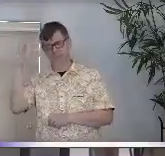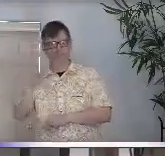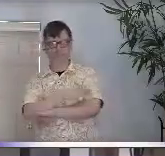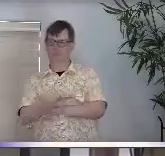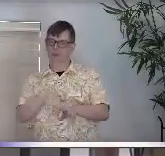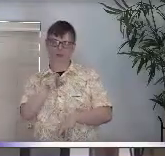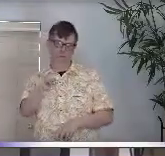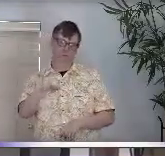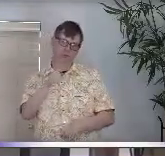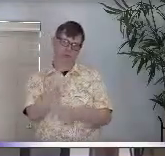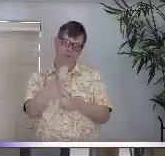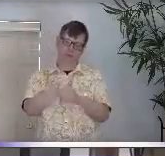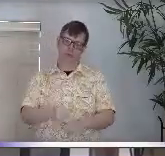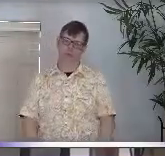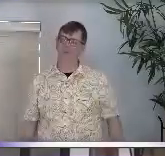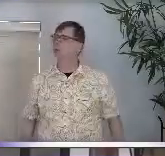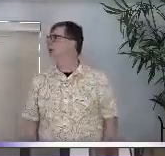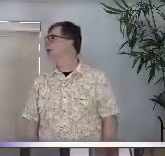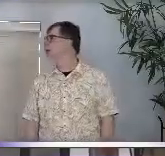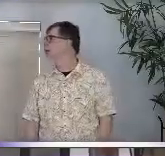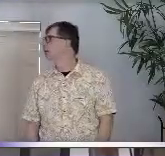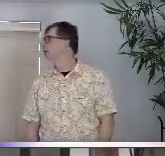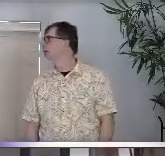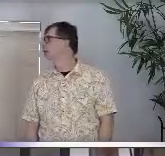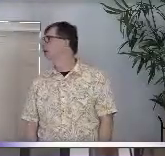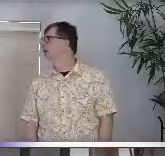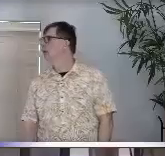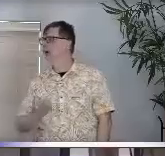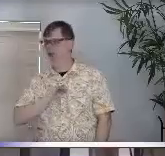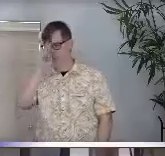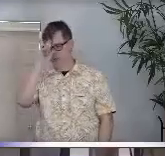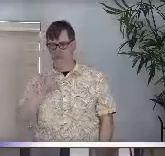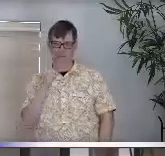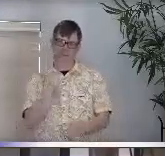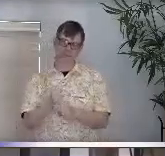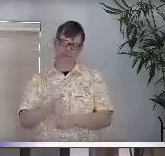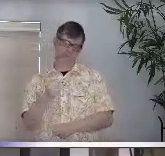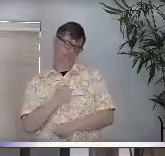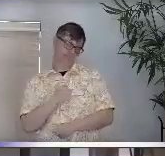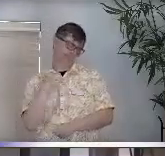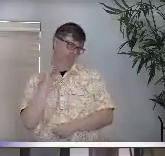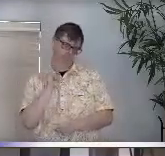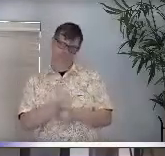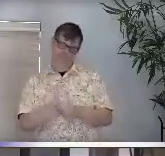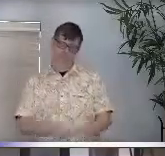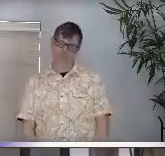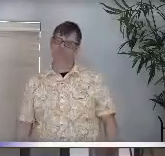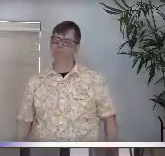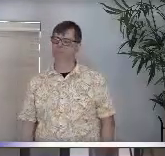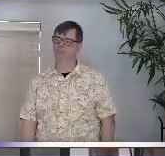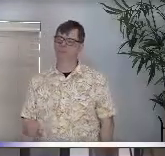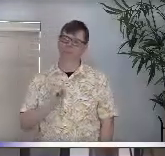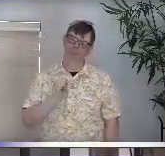business. And I was like, oh, I really want to make it my business, you know. And I want to make it all